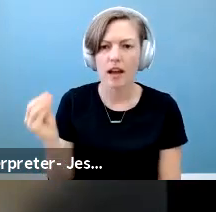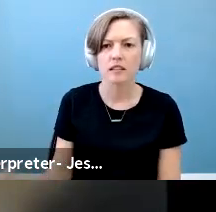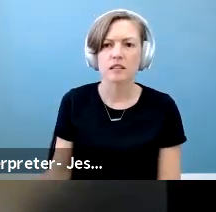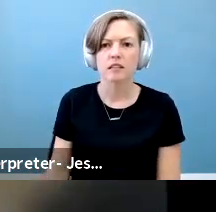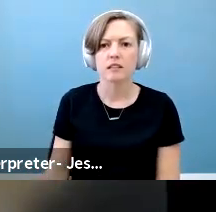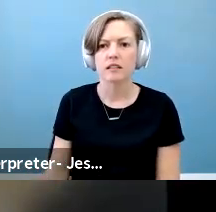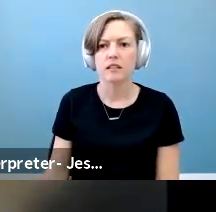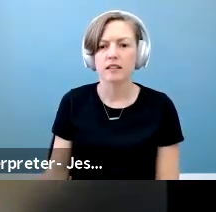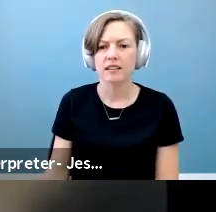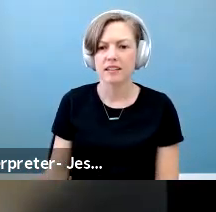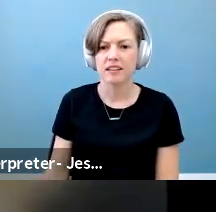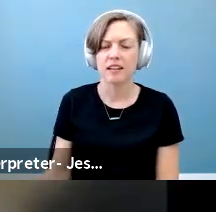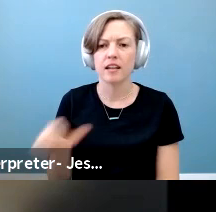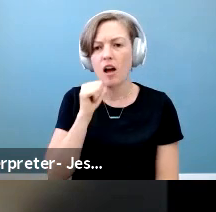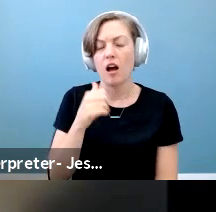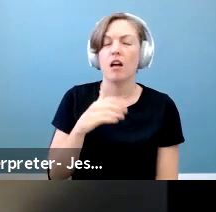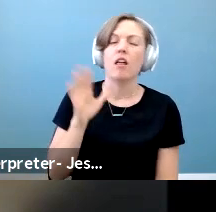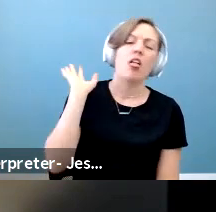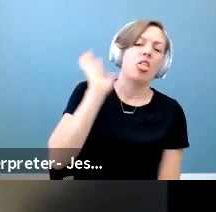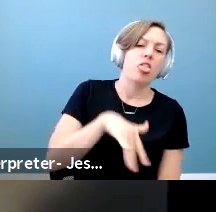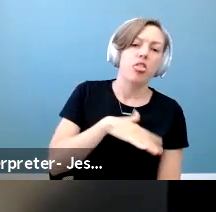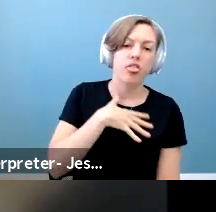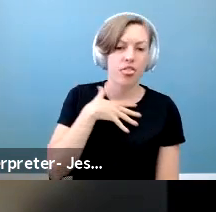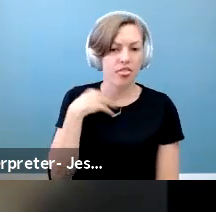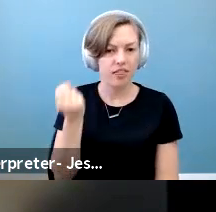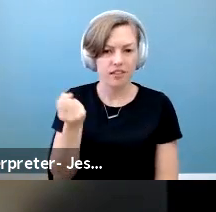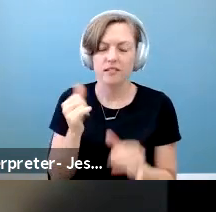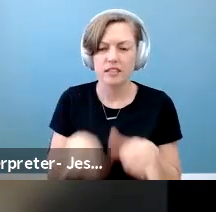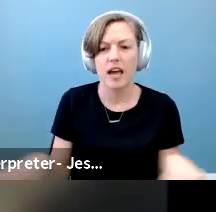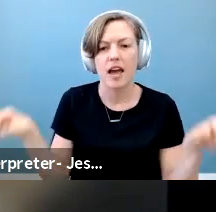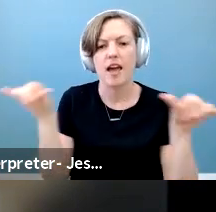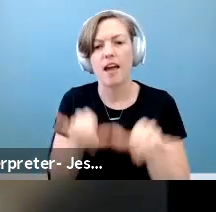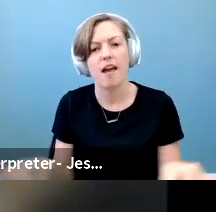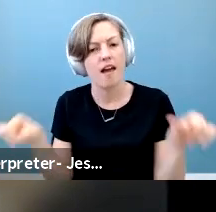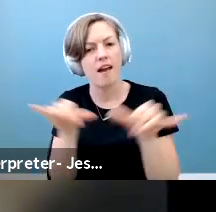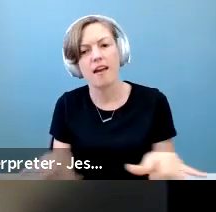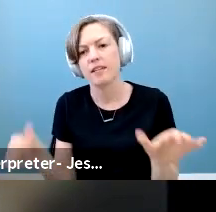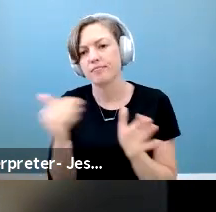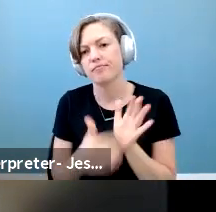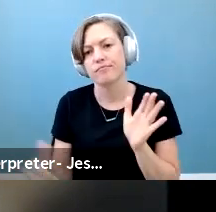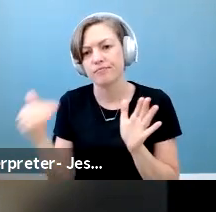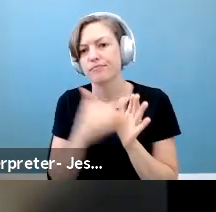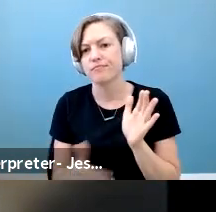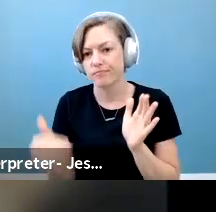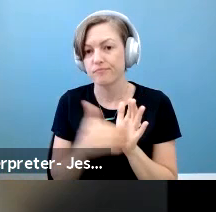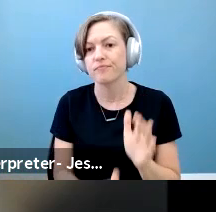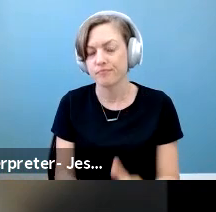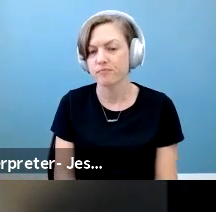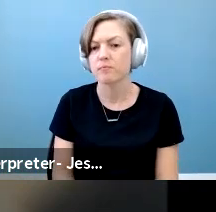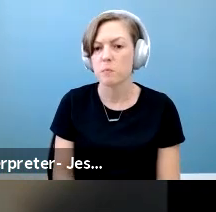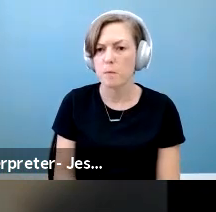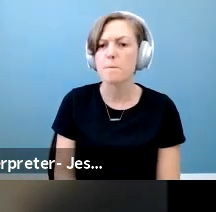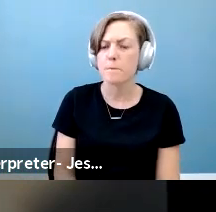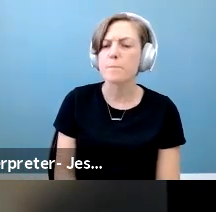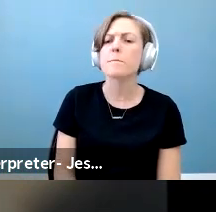not growing weary of having to say the same things over and over. And I